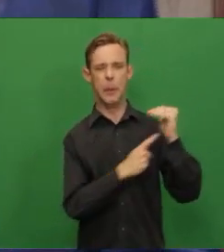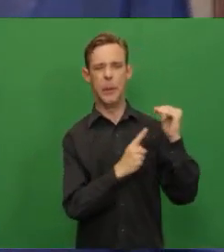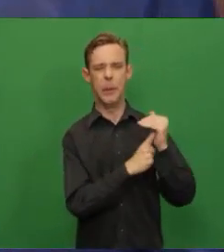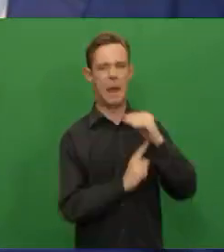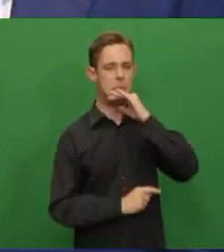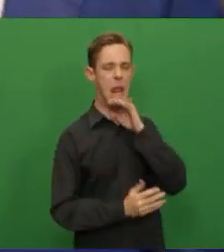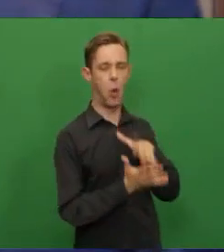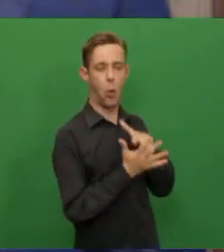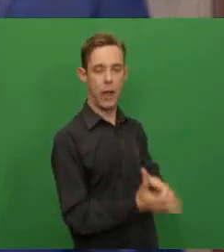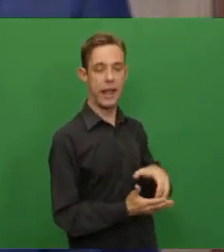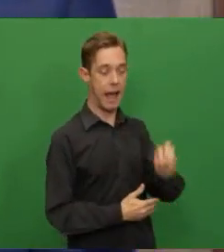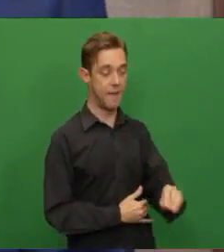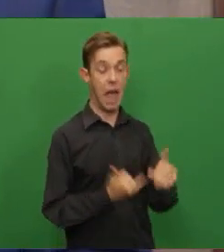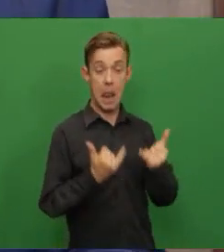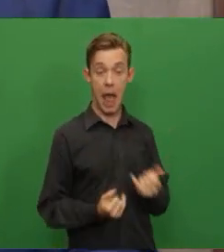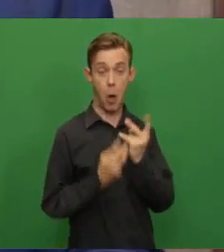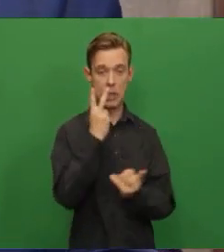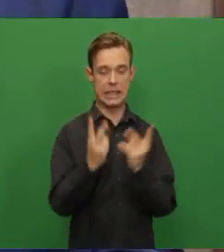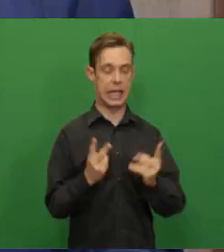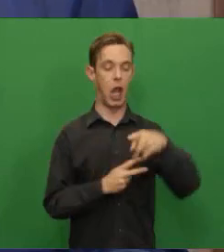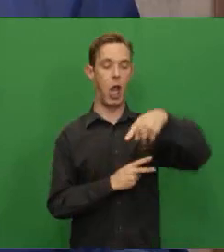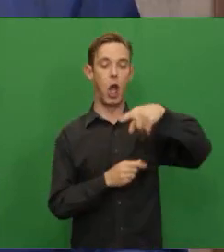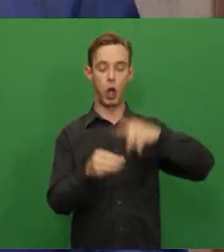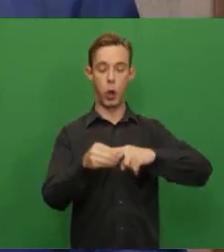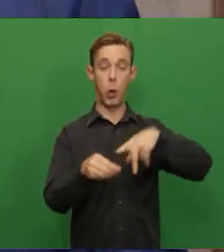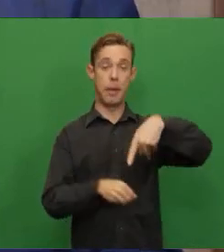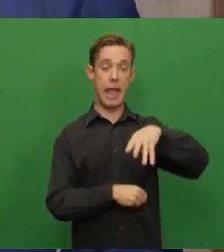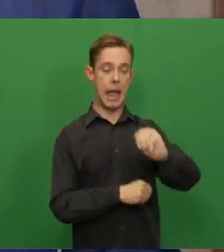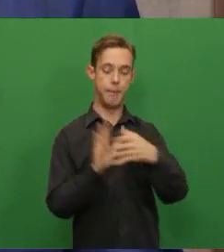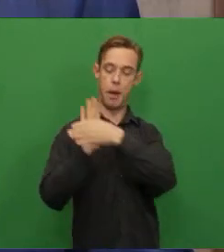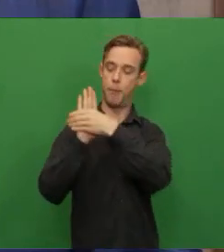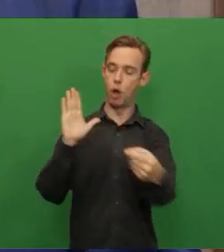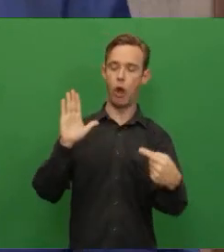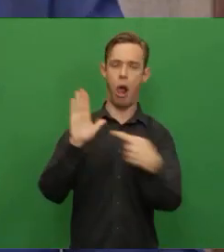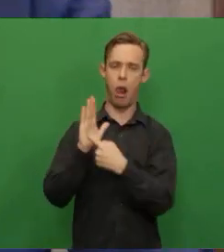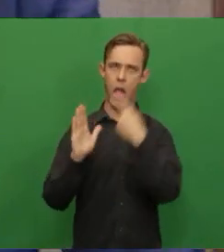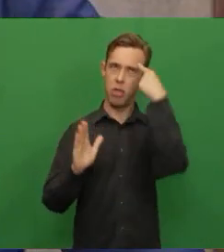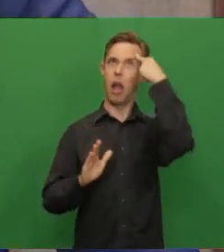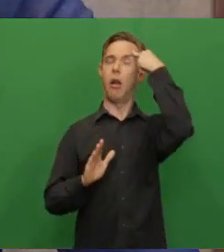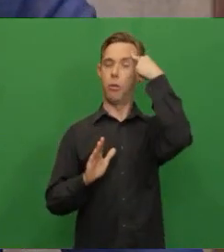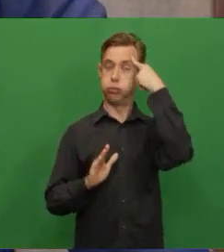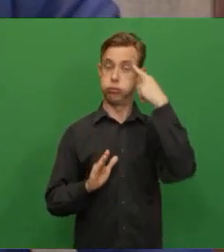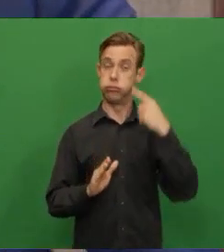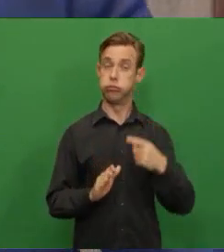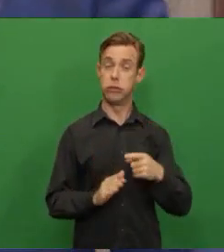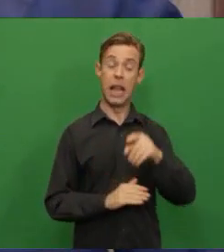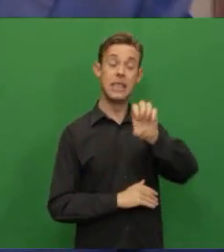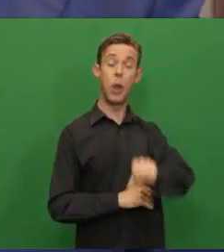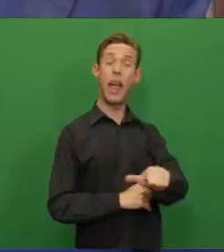levels, the QPM assesses the rand to still be undervalued.